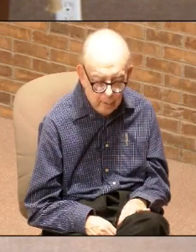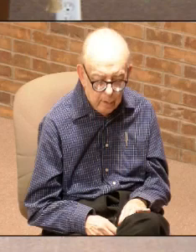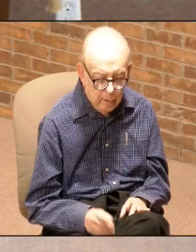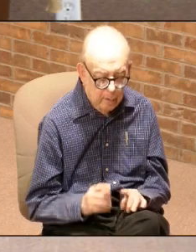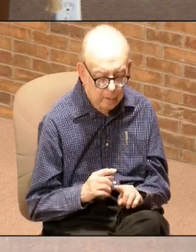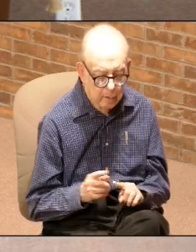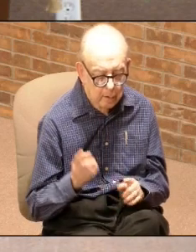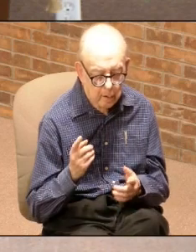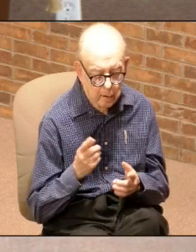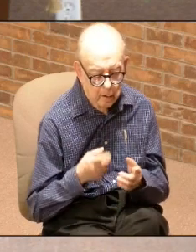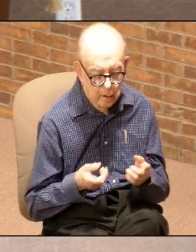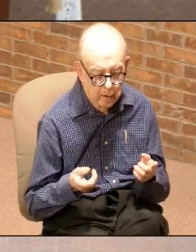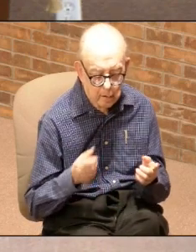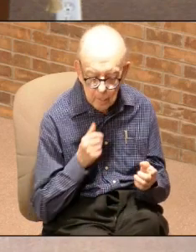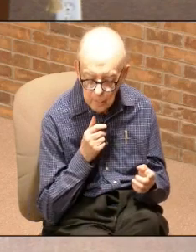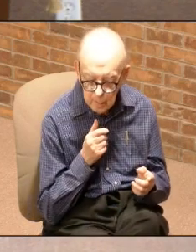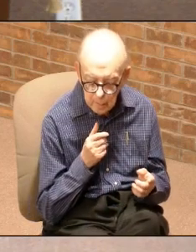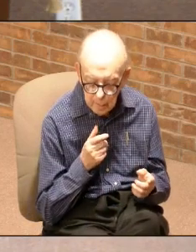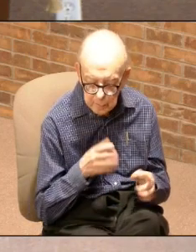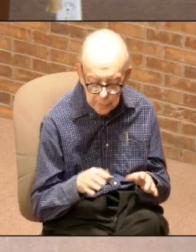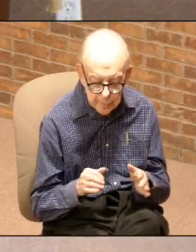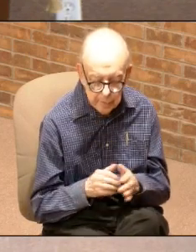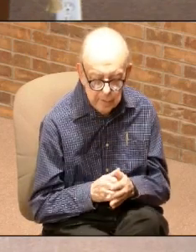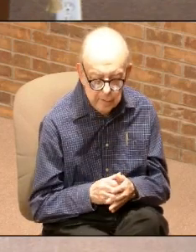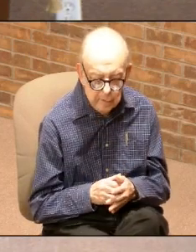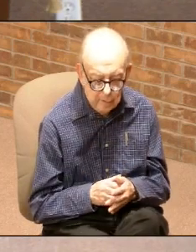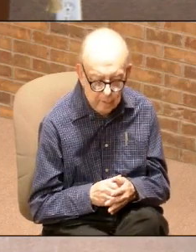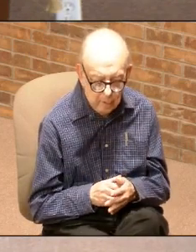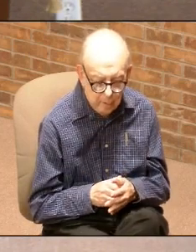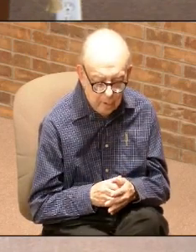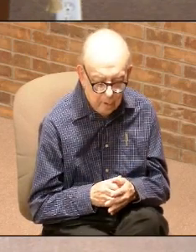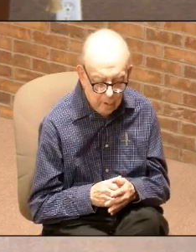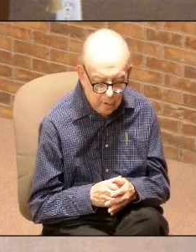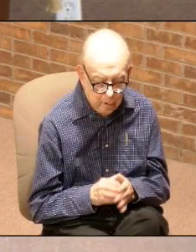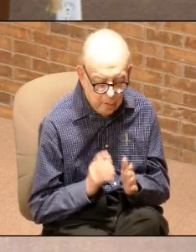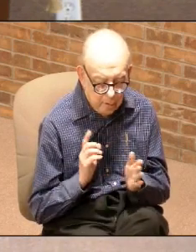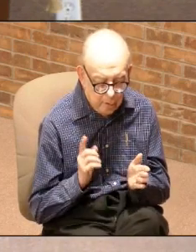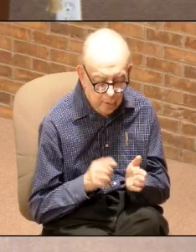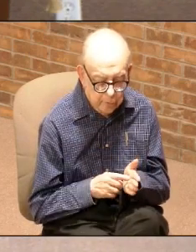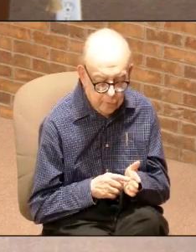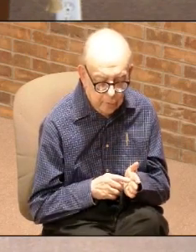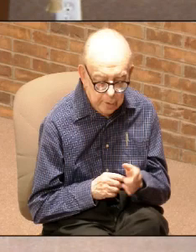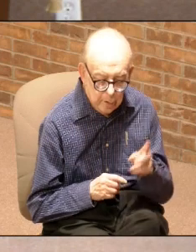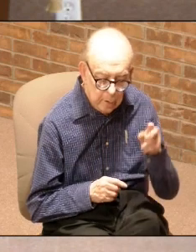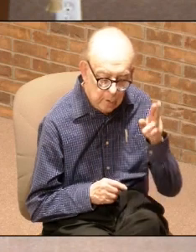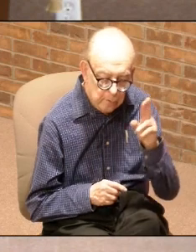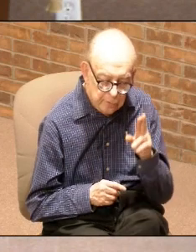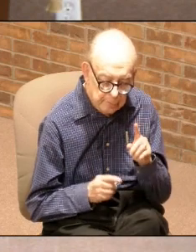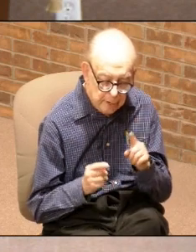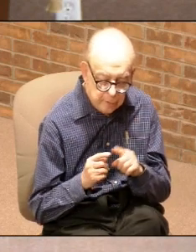But what happens when I'm doing this is I'm also showing respect to him.